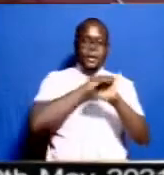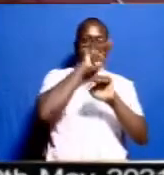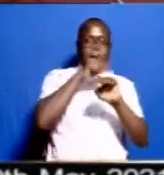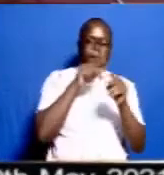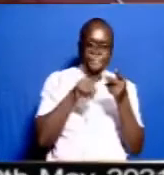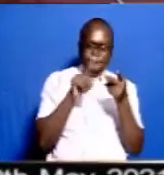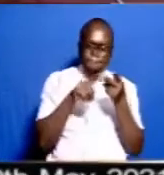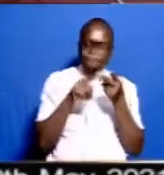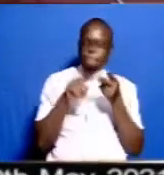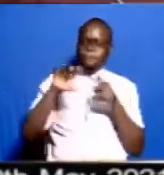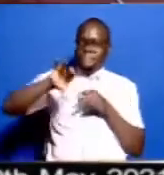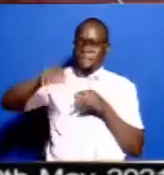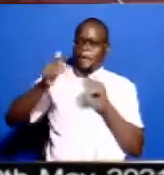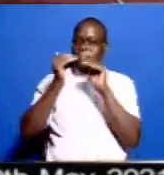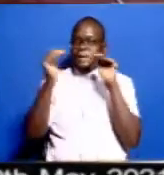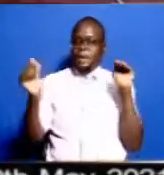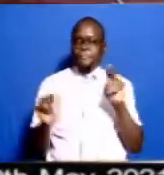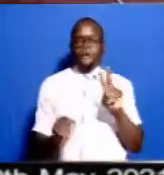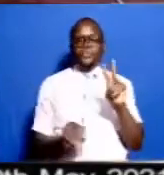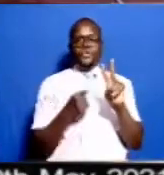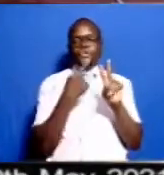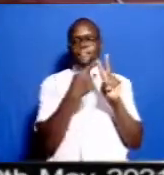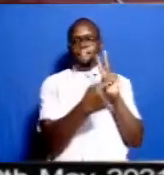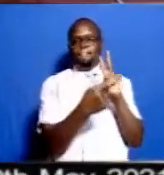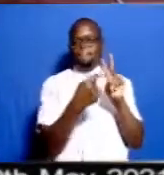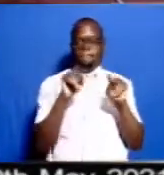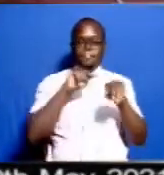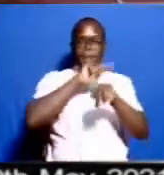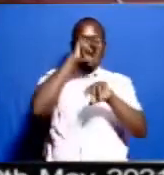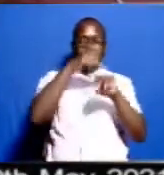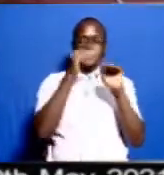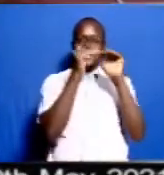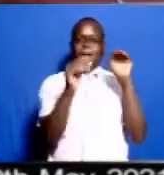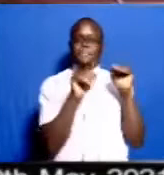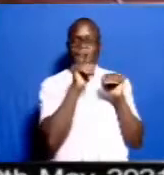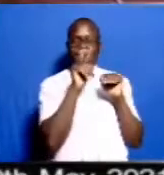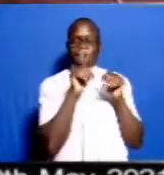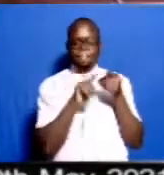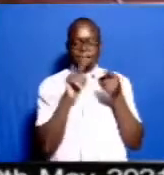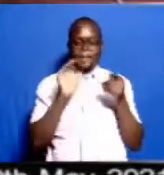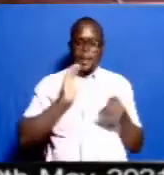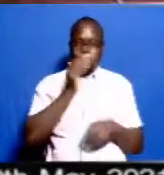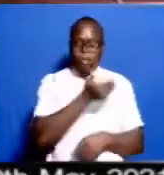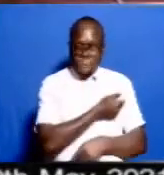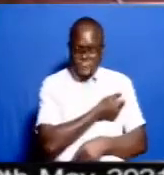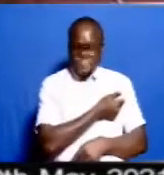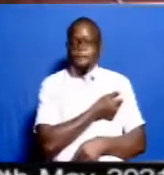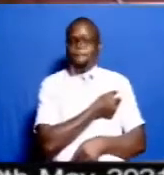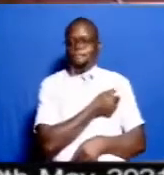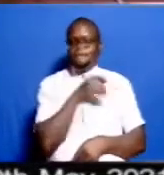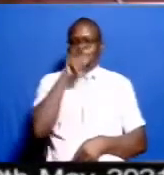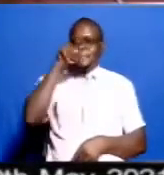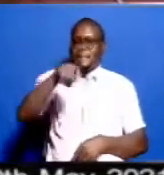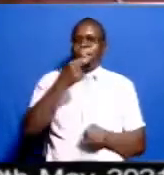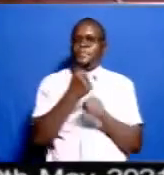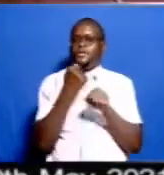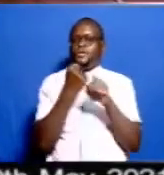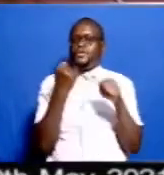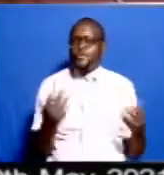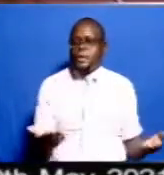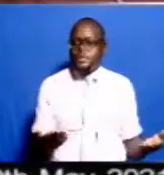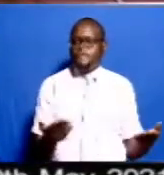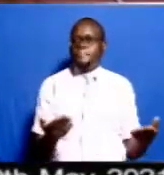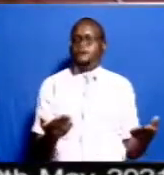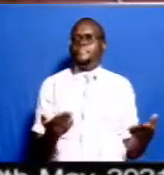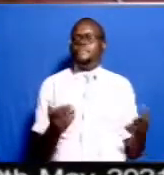and also at the county level, where at the national level, the committee is supposed to be chaired